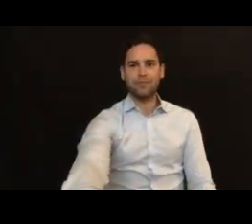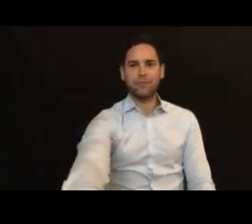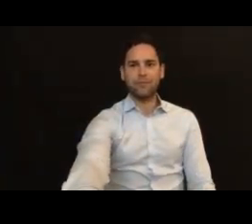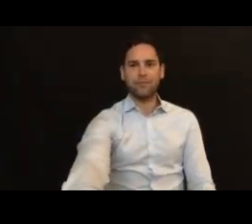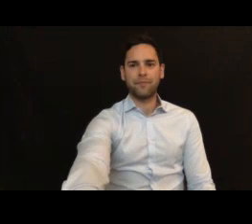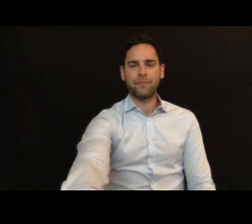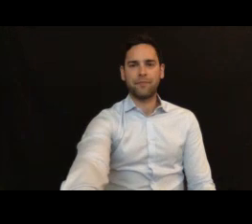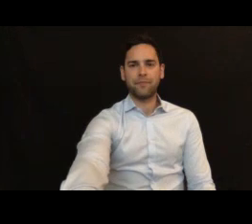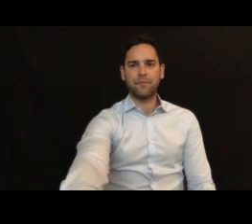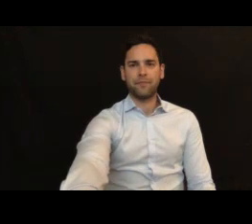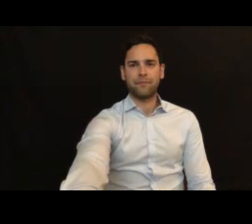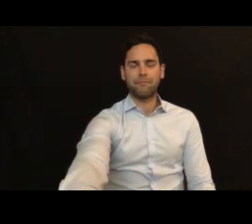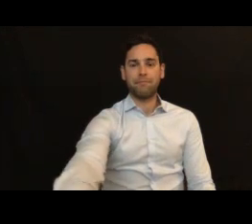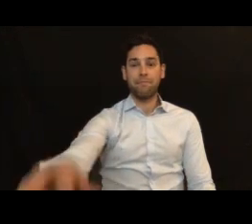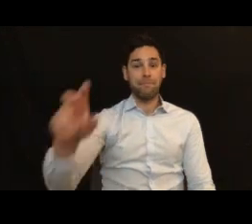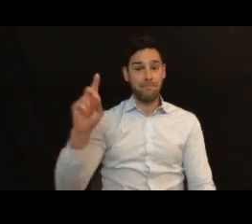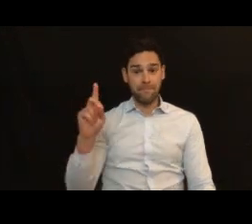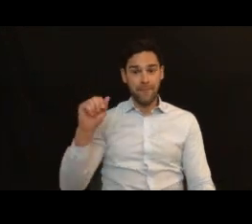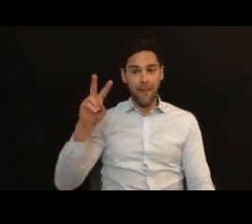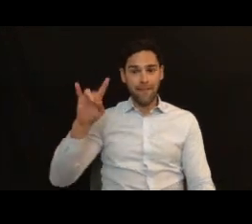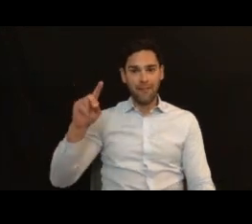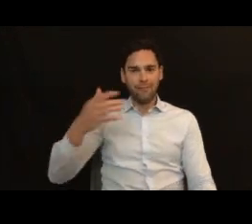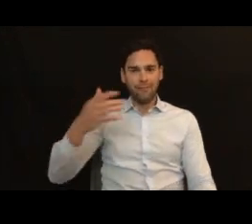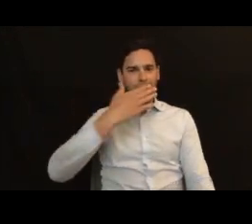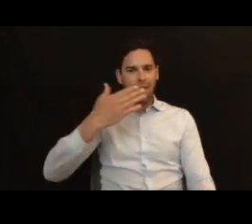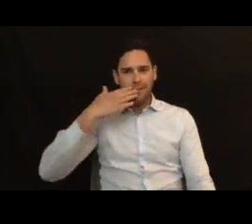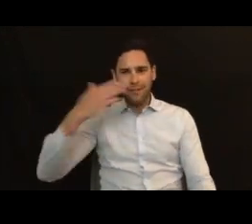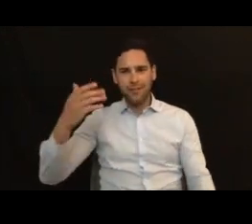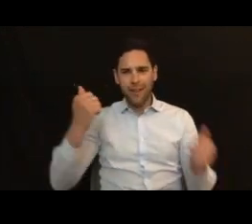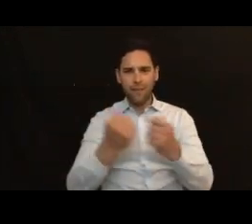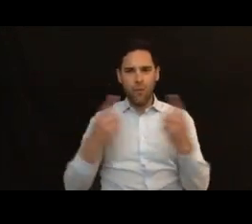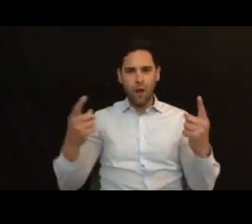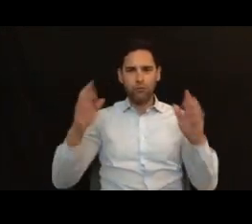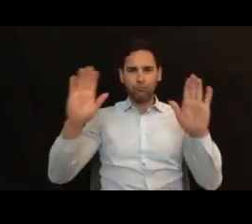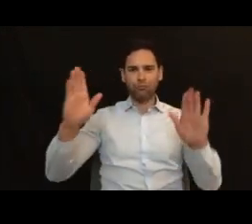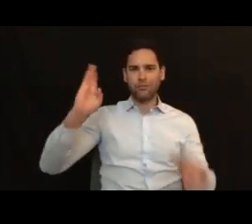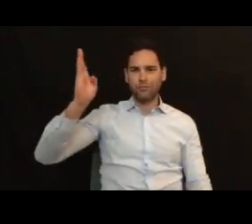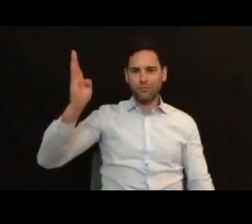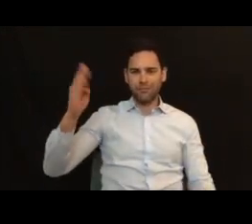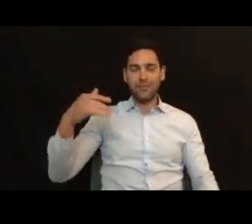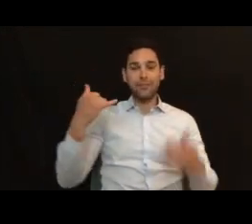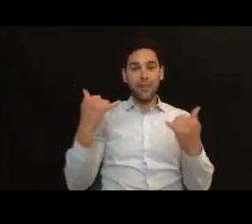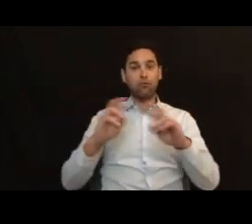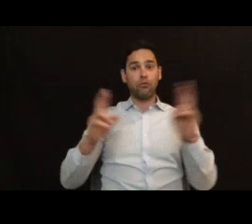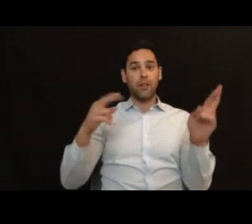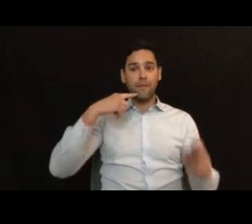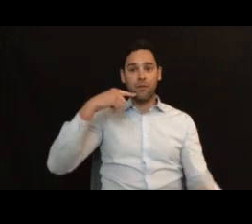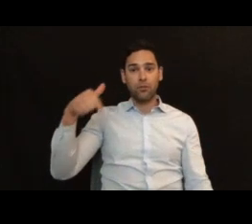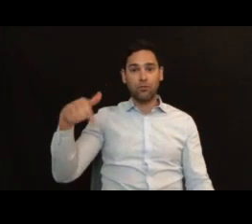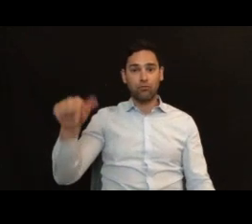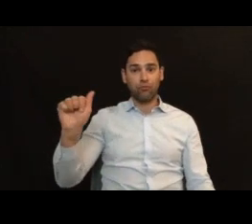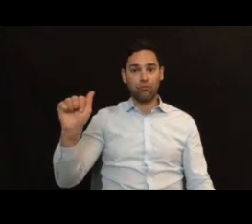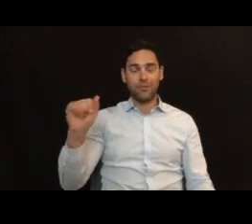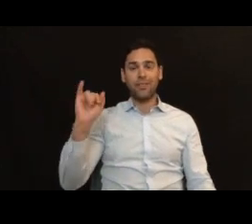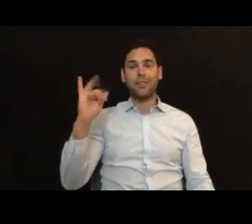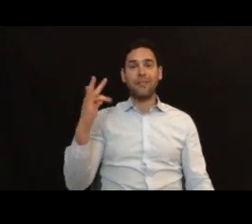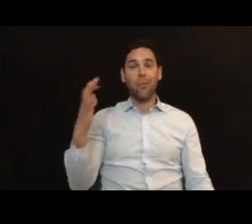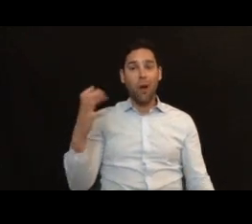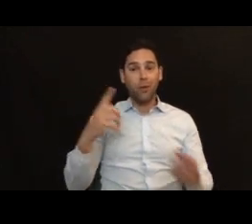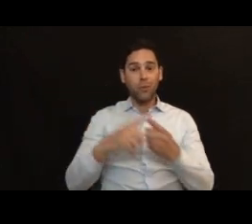Those presentations were great. So we're ready for Q&A now. And if you want to ask a question, again, your microphones are